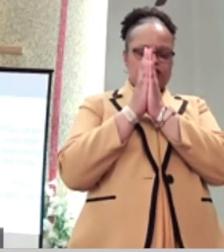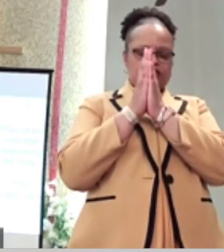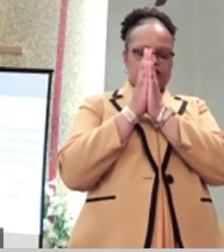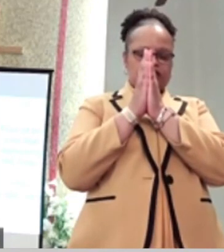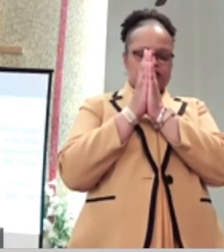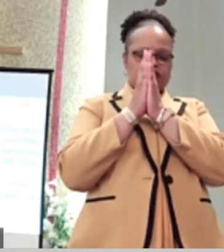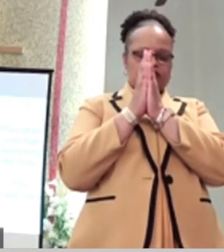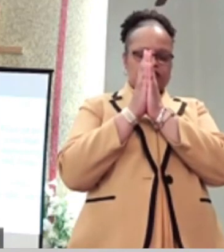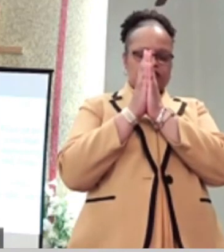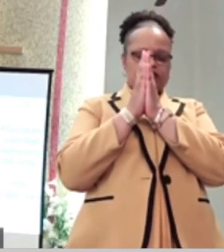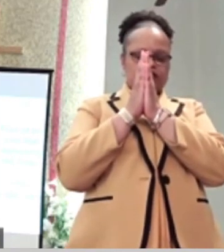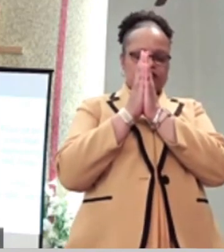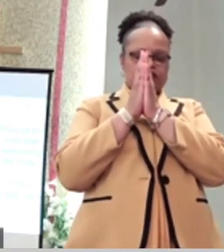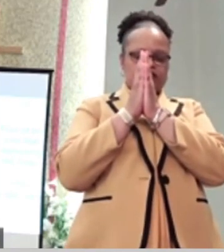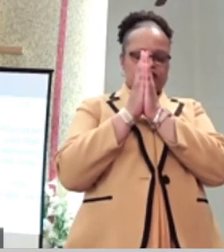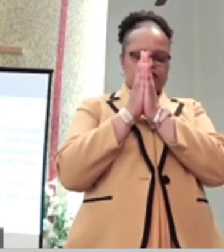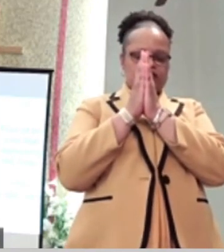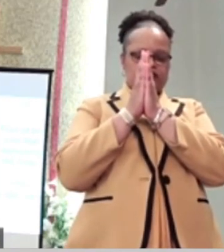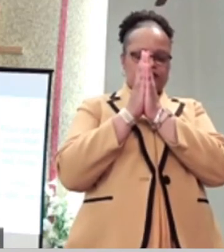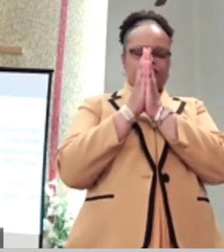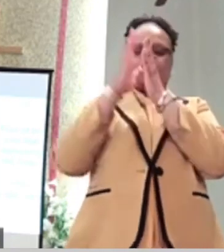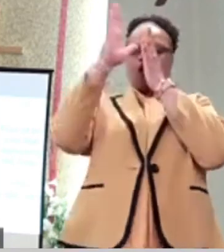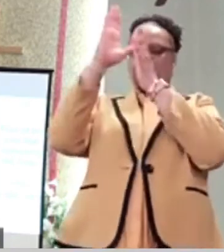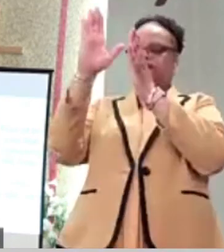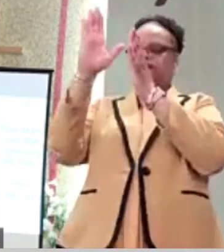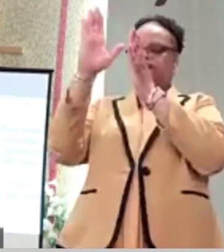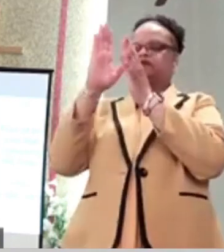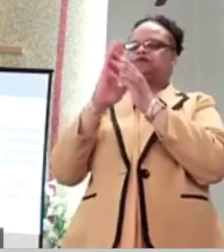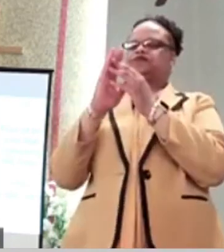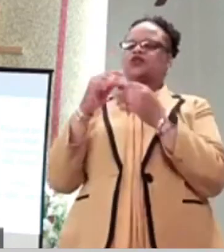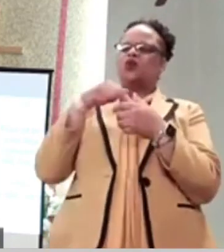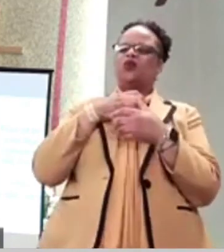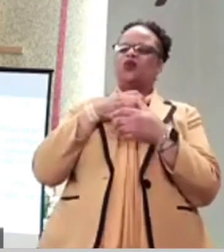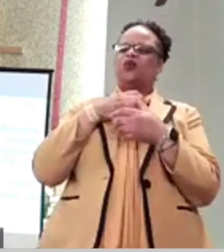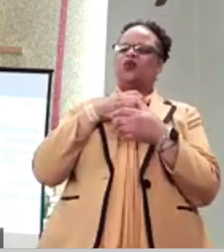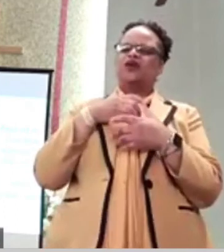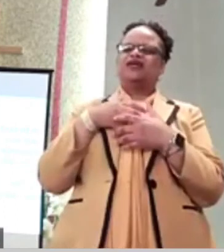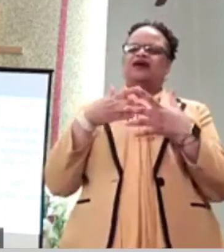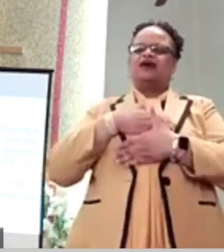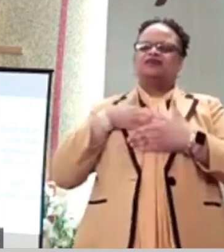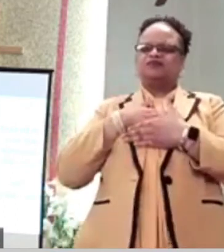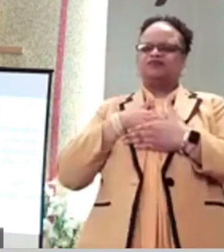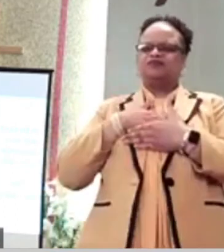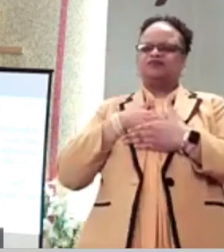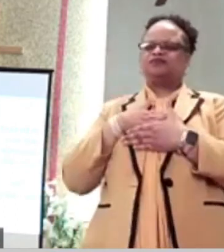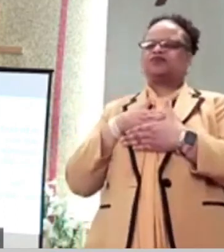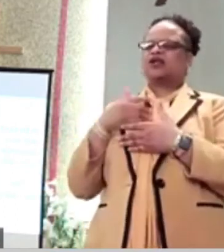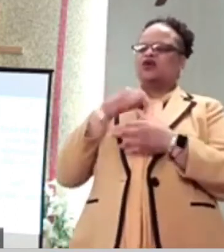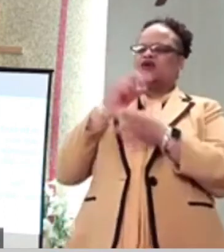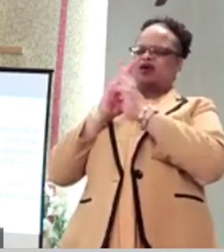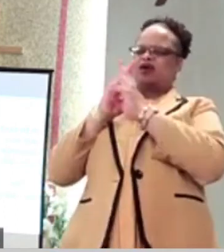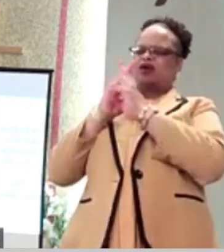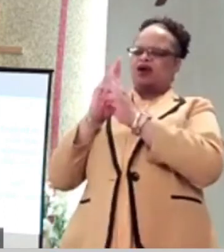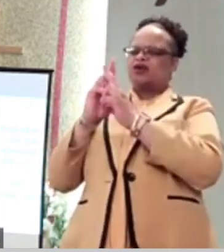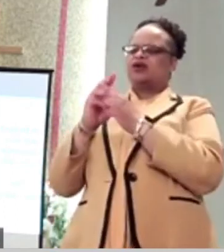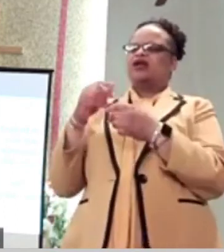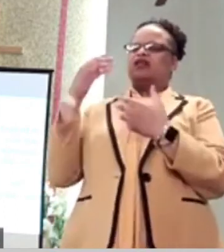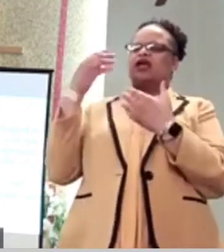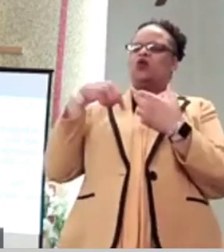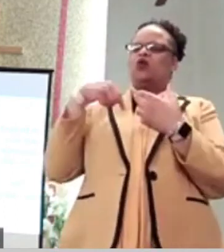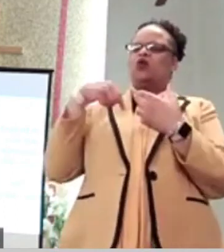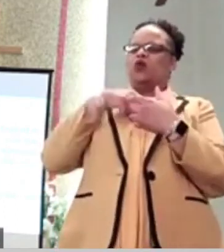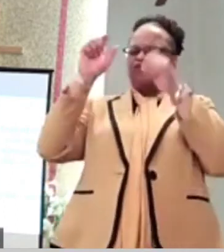Okay, let's continue to pray. Our Father and God, what a privilege it is once again to come before you, remembering the blood